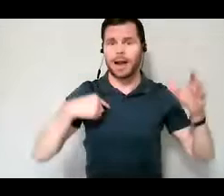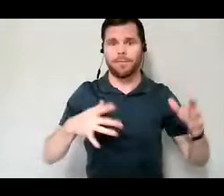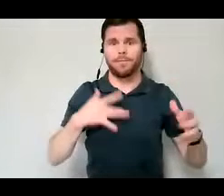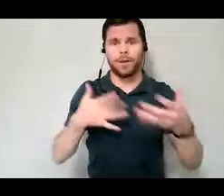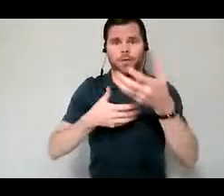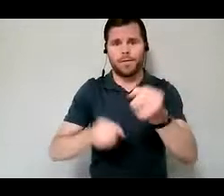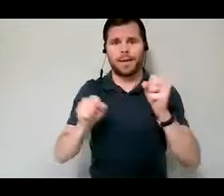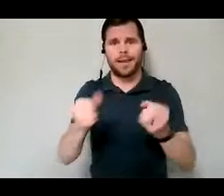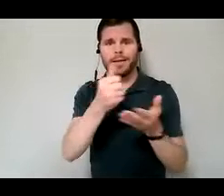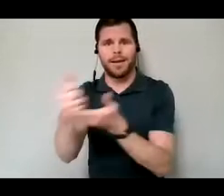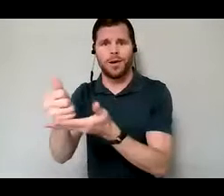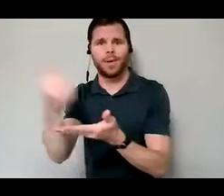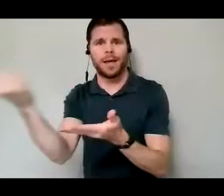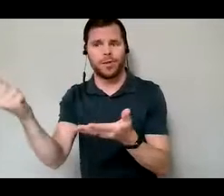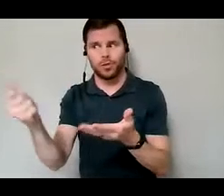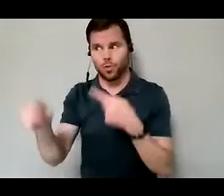most.